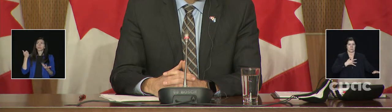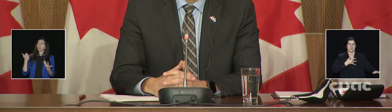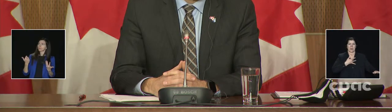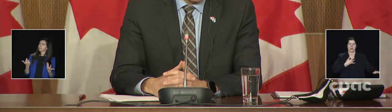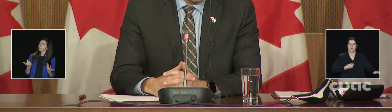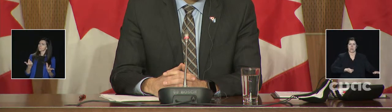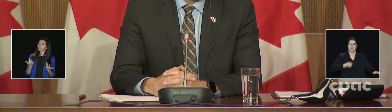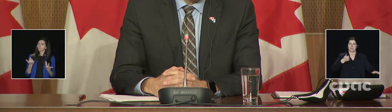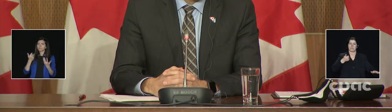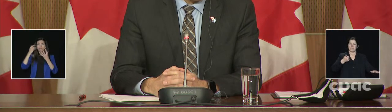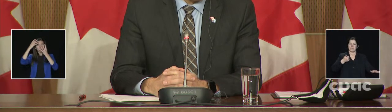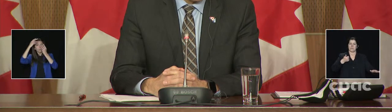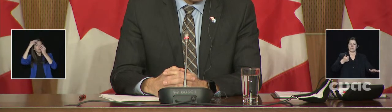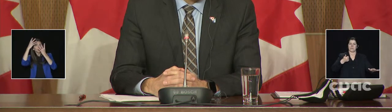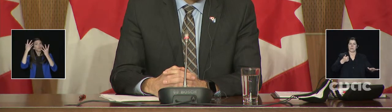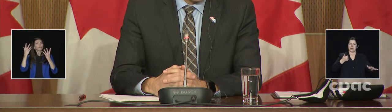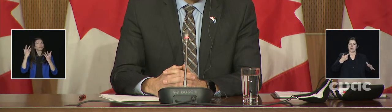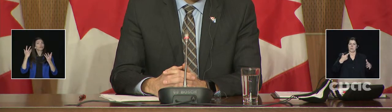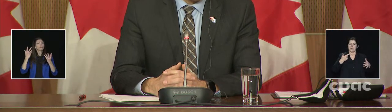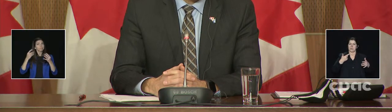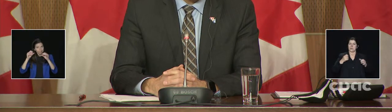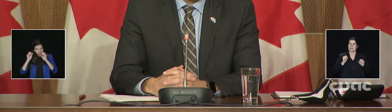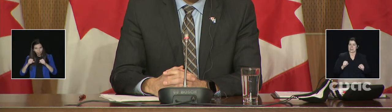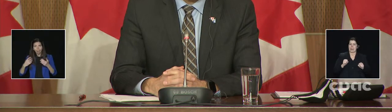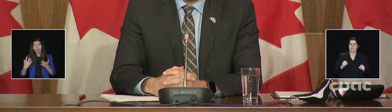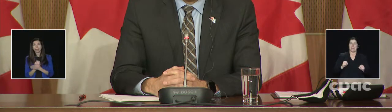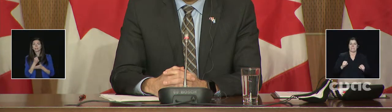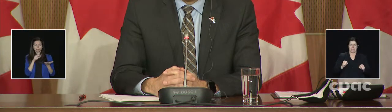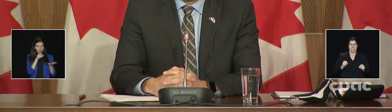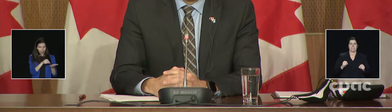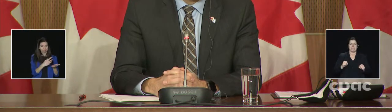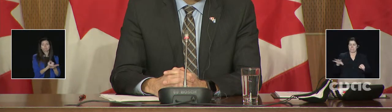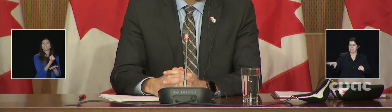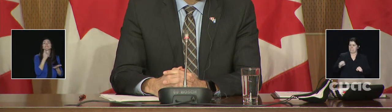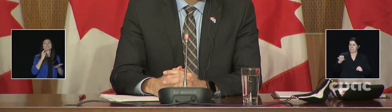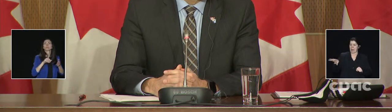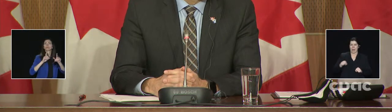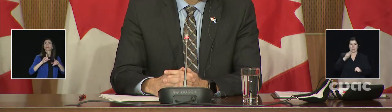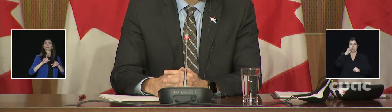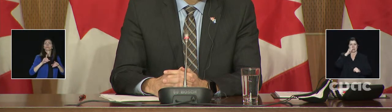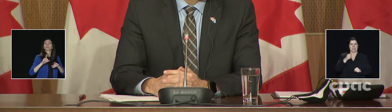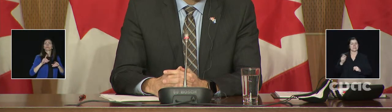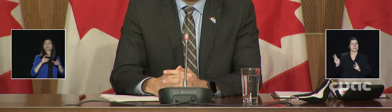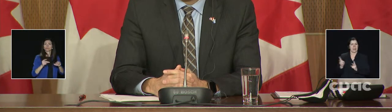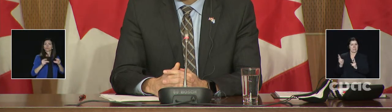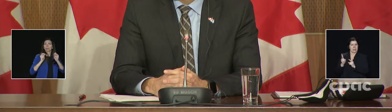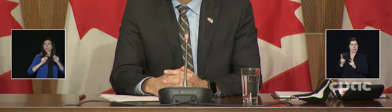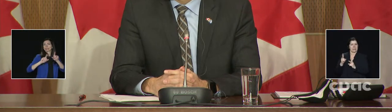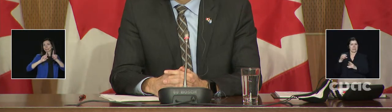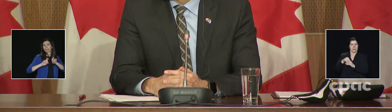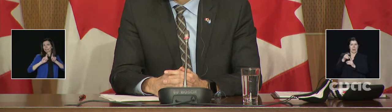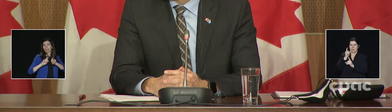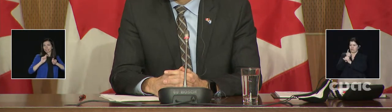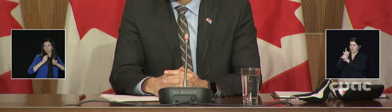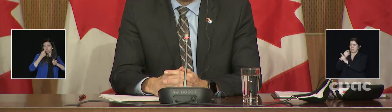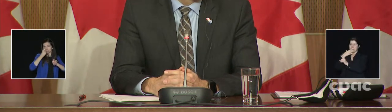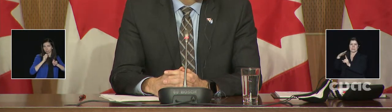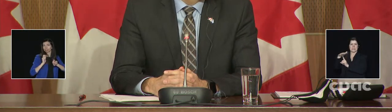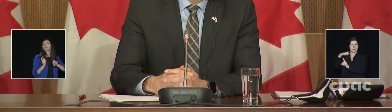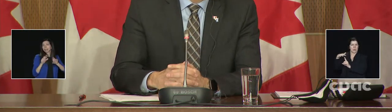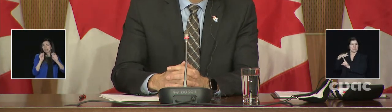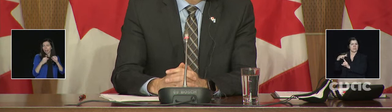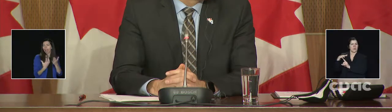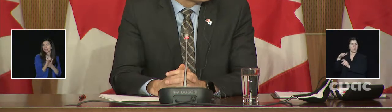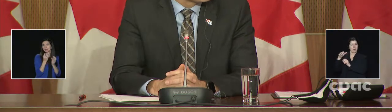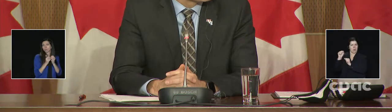guided to use the rapid test in appropriate circumstances. Okay. Mike to my left. Laura